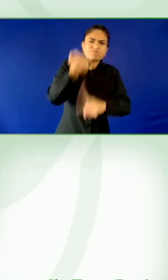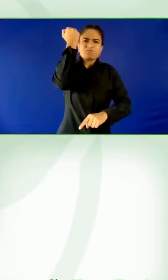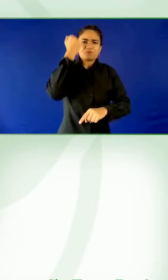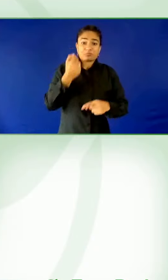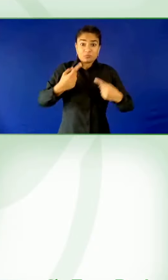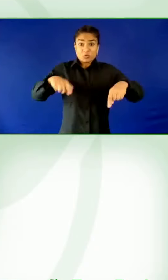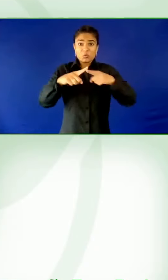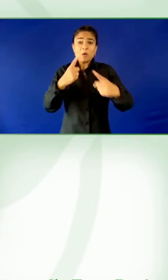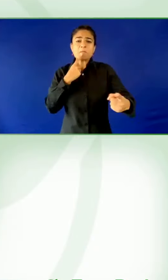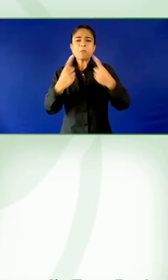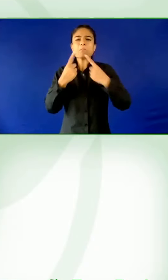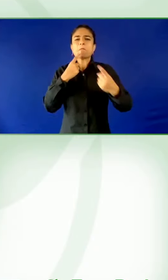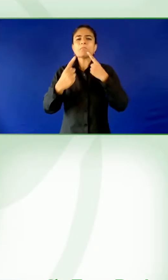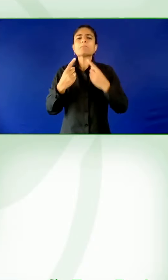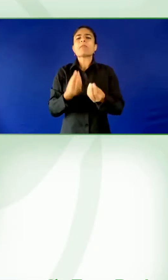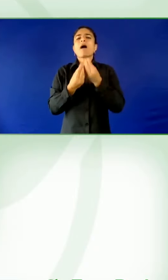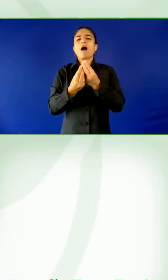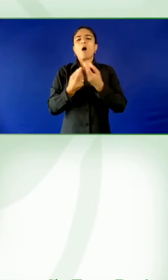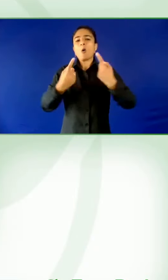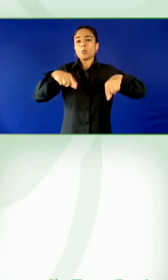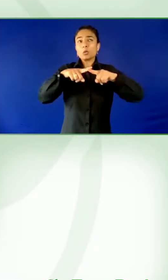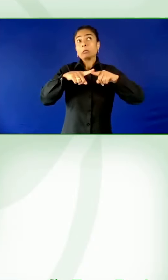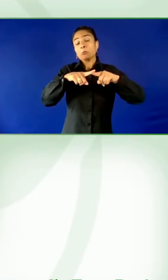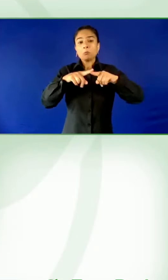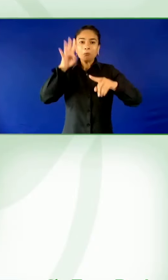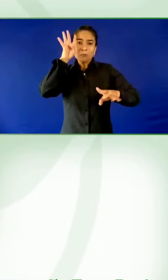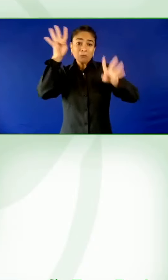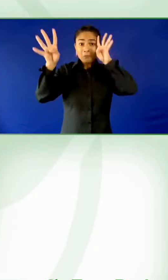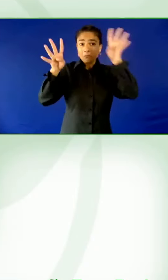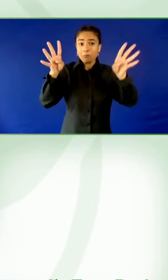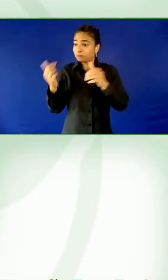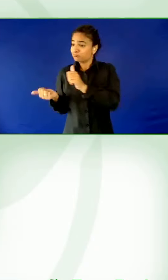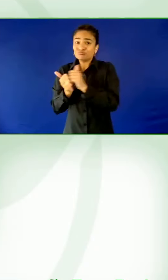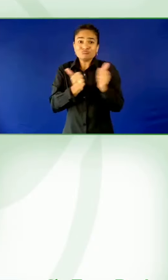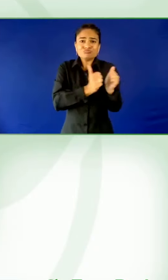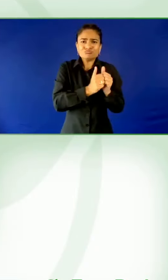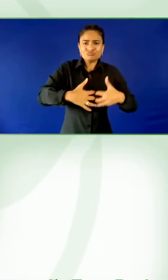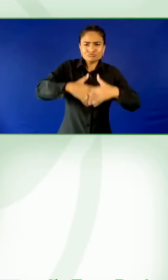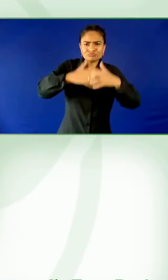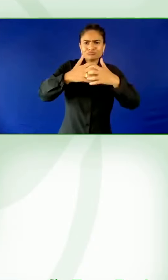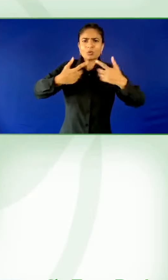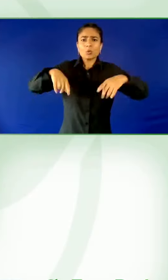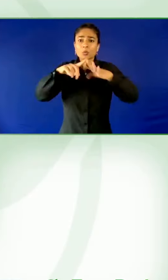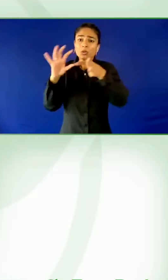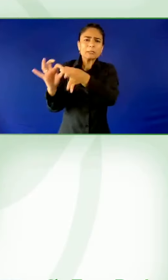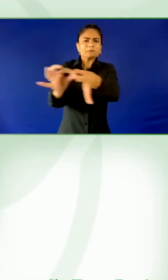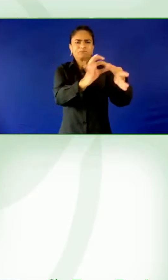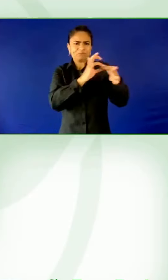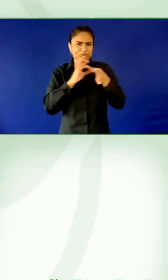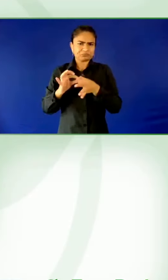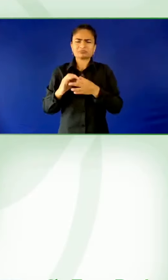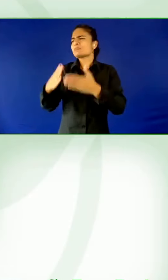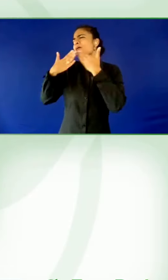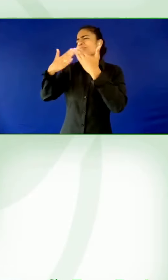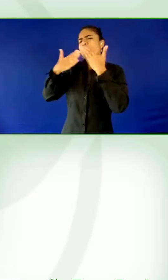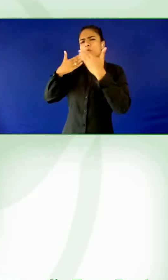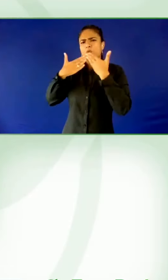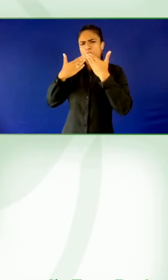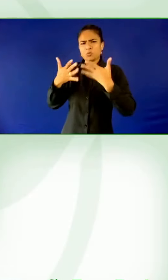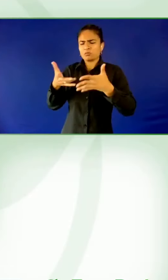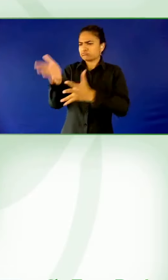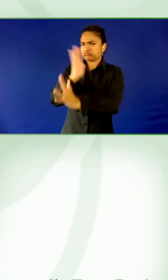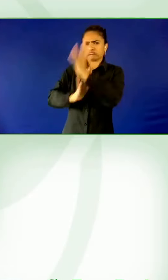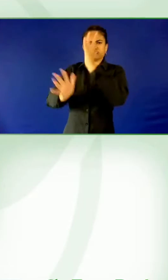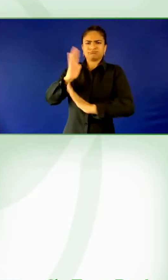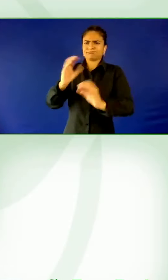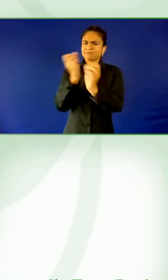and I'm absolutely in love with your work. It's phenomenal. Last but certainly not least, Den, I'd like to hear from you and about all the amazing work that you